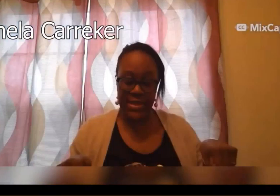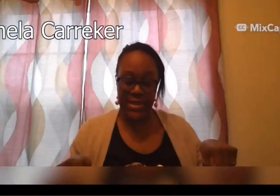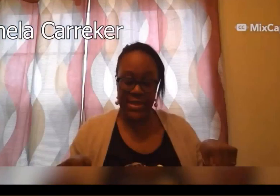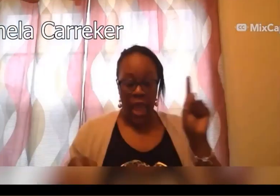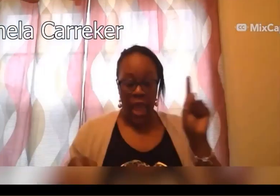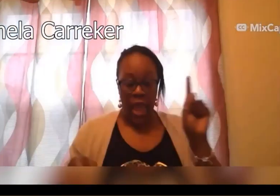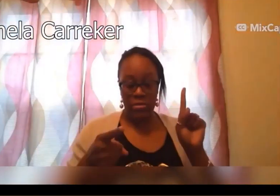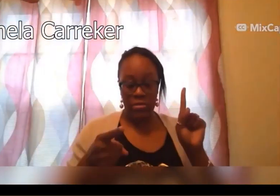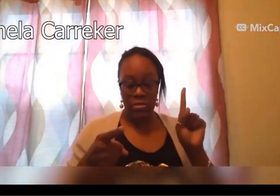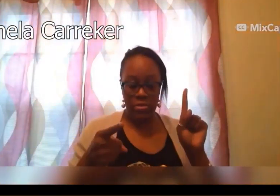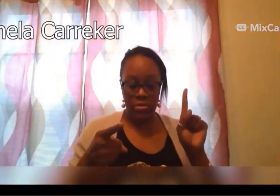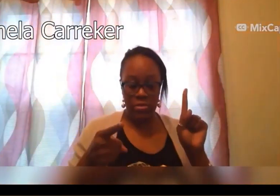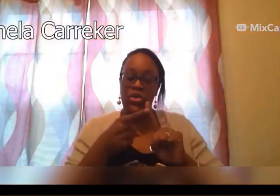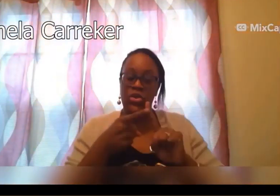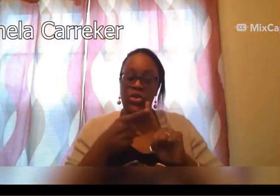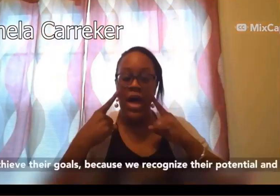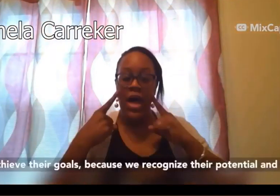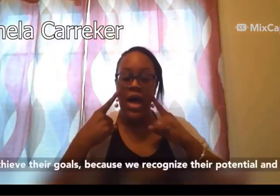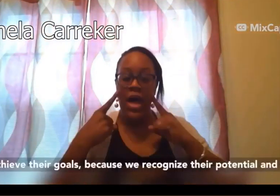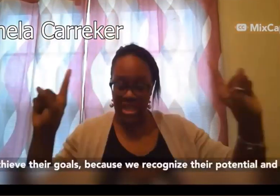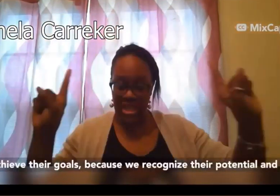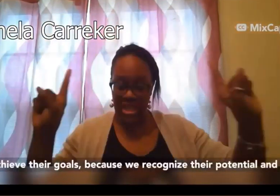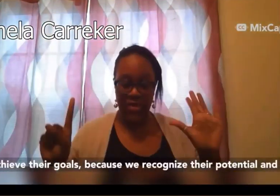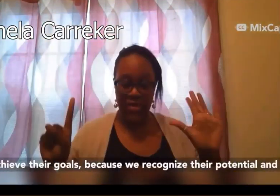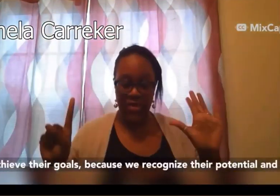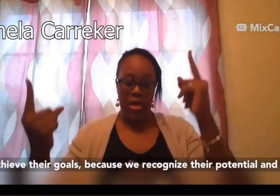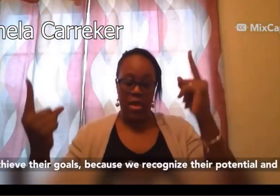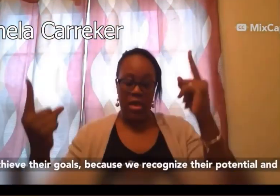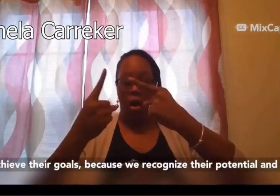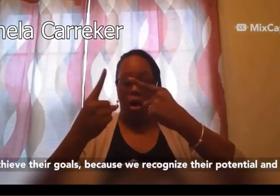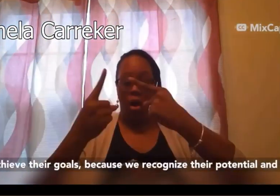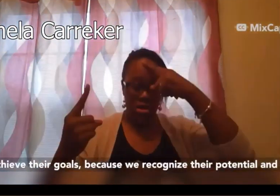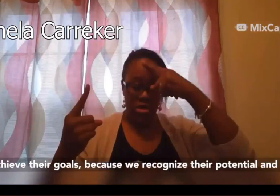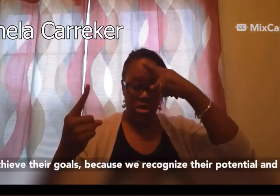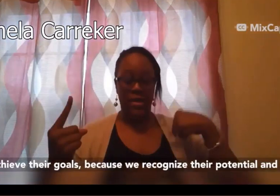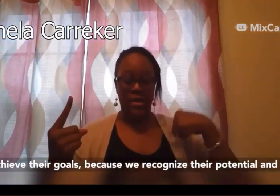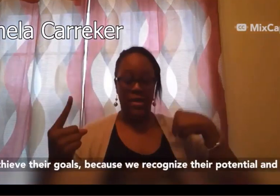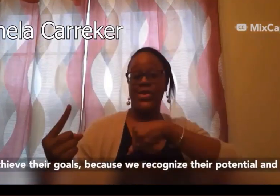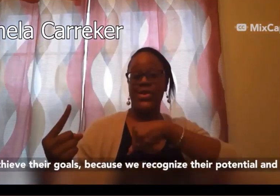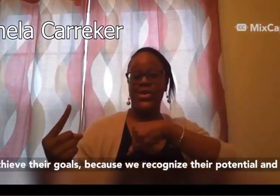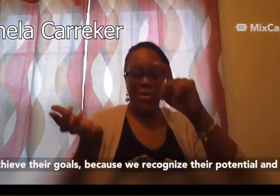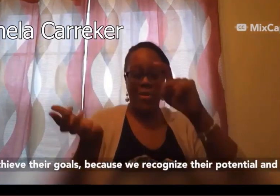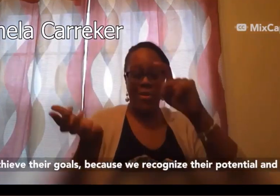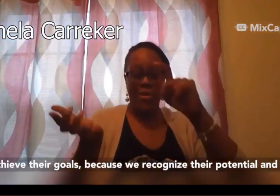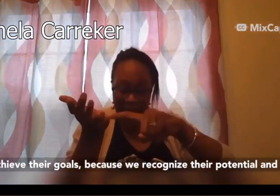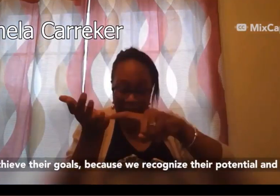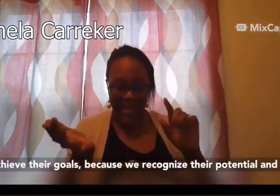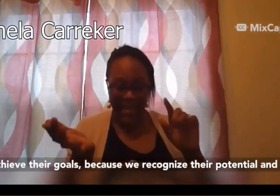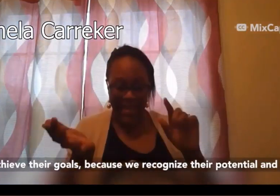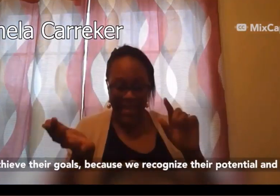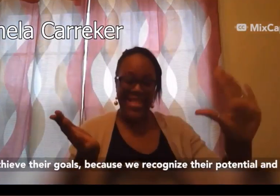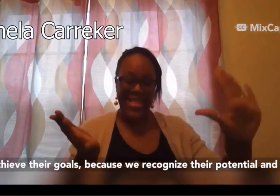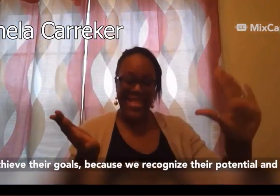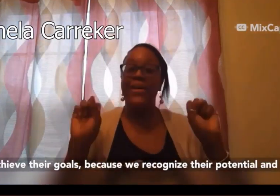abilities and to achieve their goals, because we